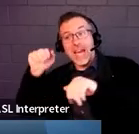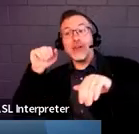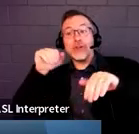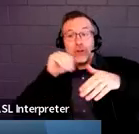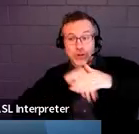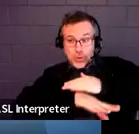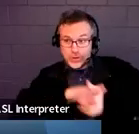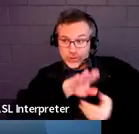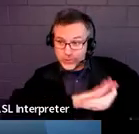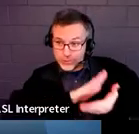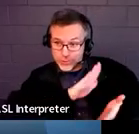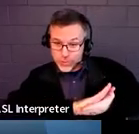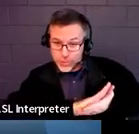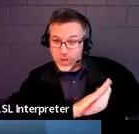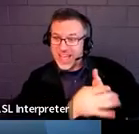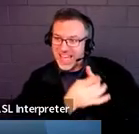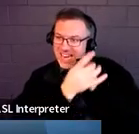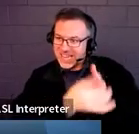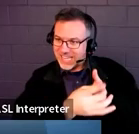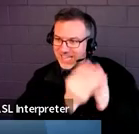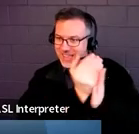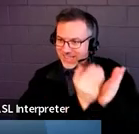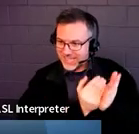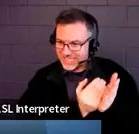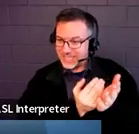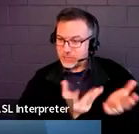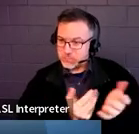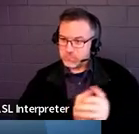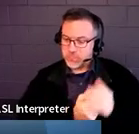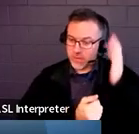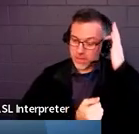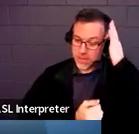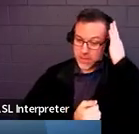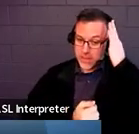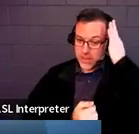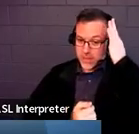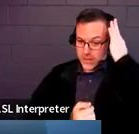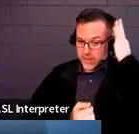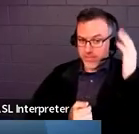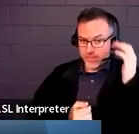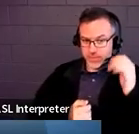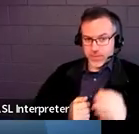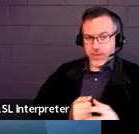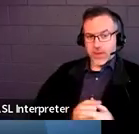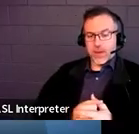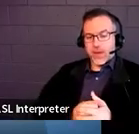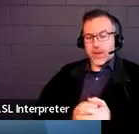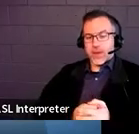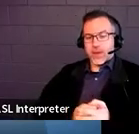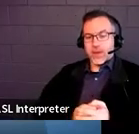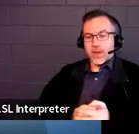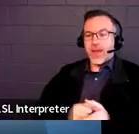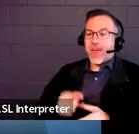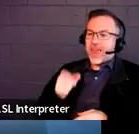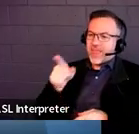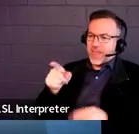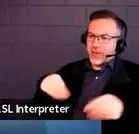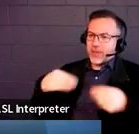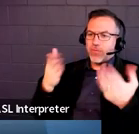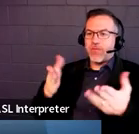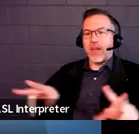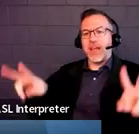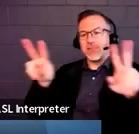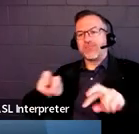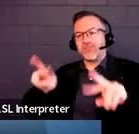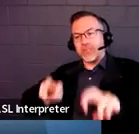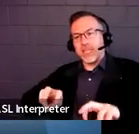particular lessons. So this is, and they do the instruments, the assessments